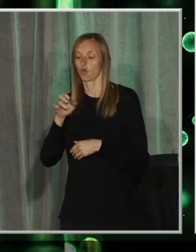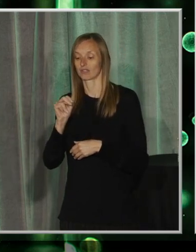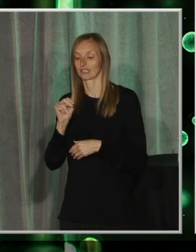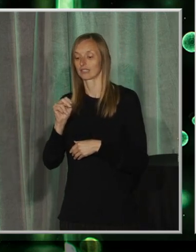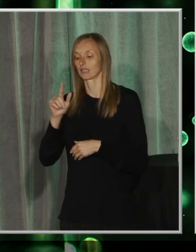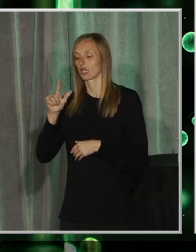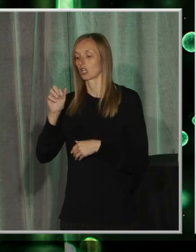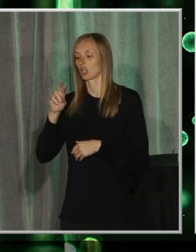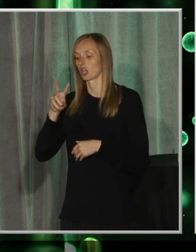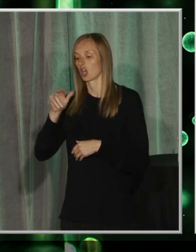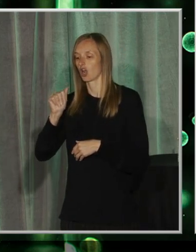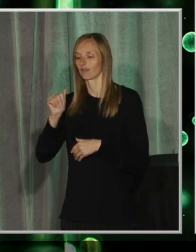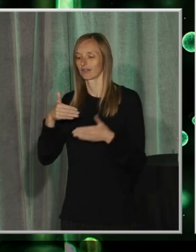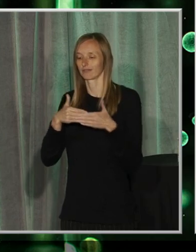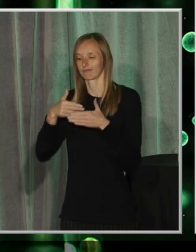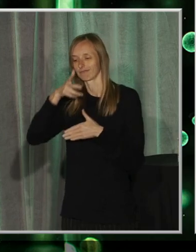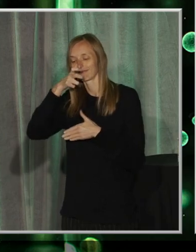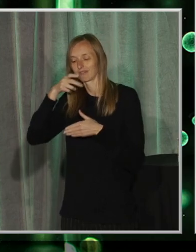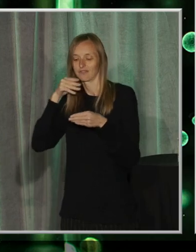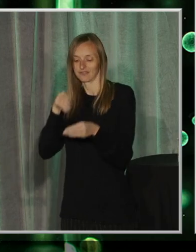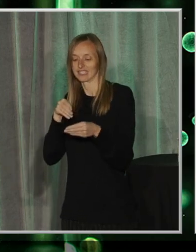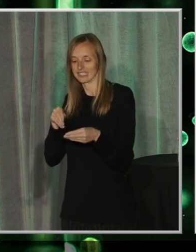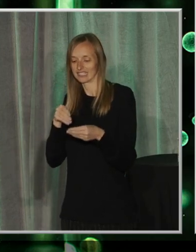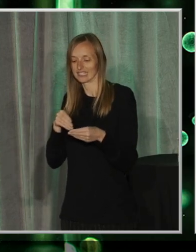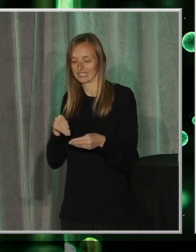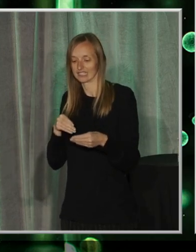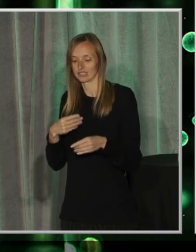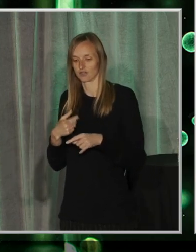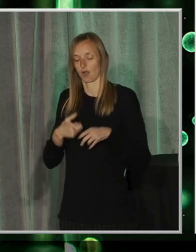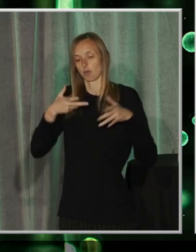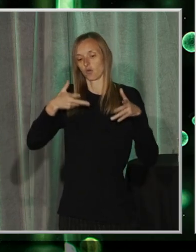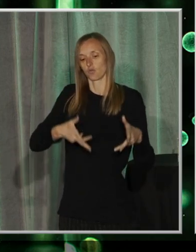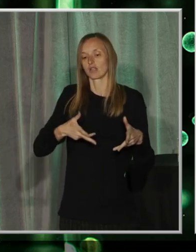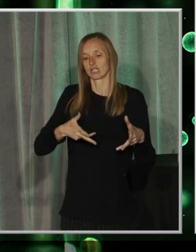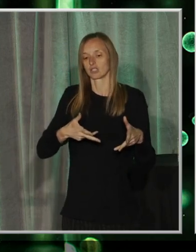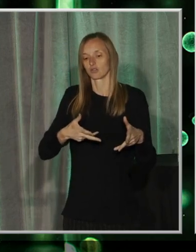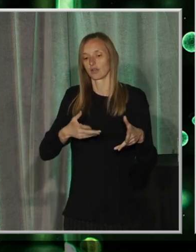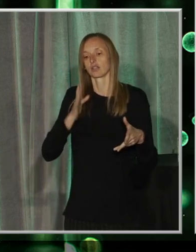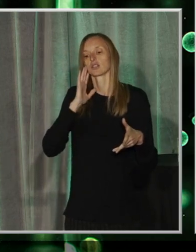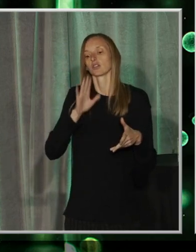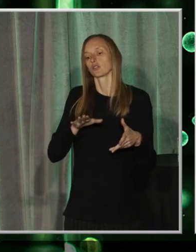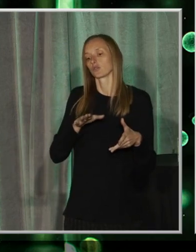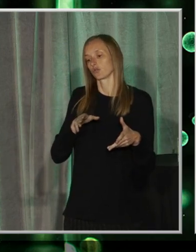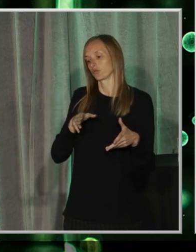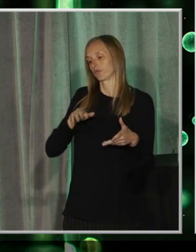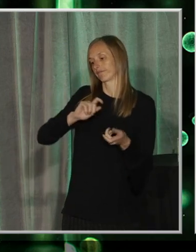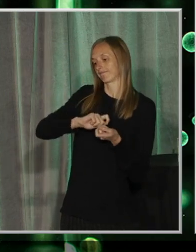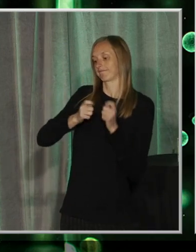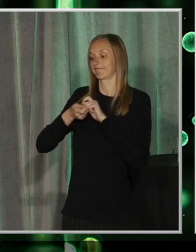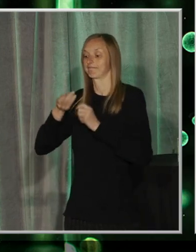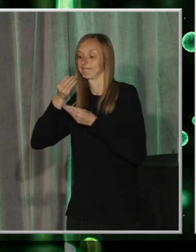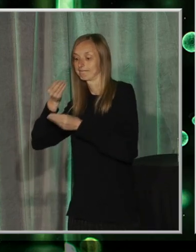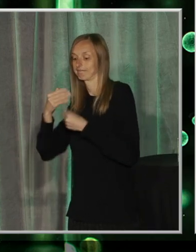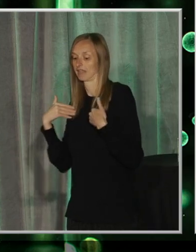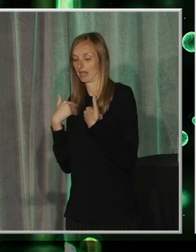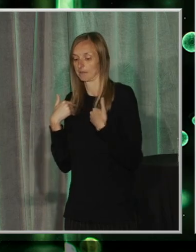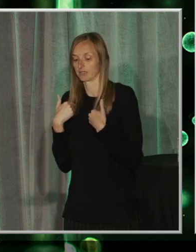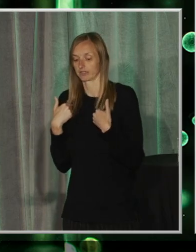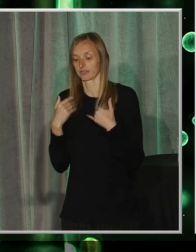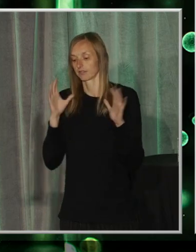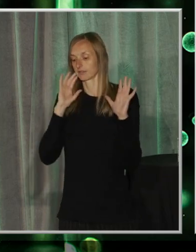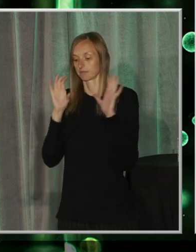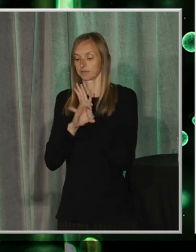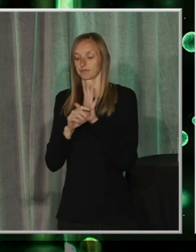that will come from those residual waste to animals. And this, our diagram shows how this will